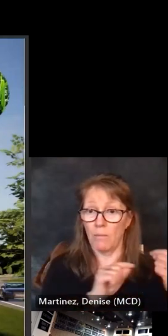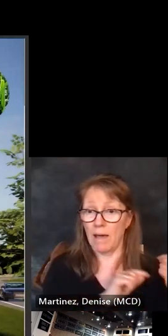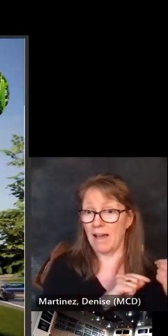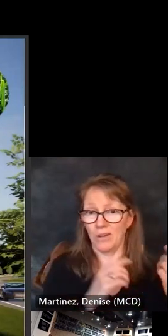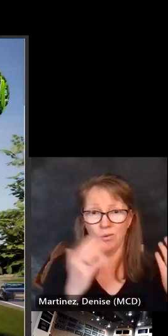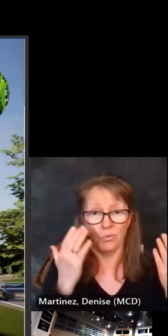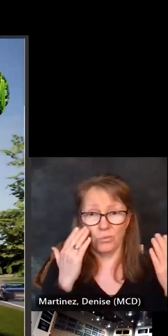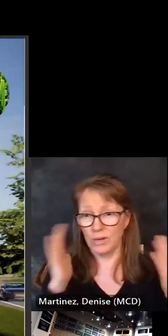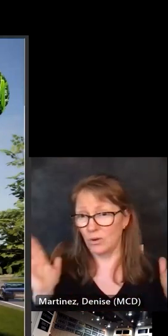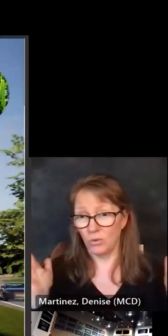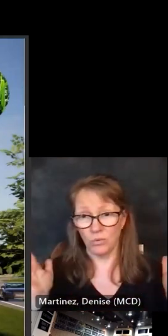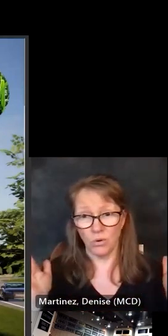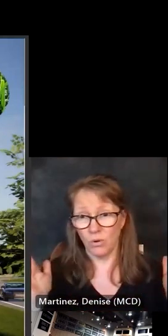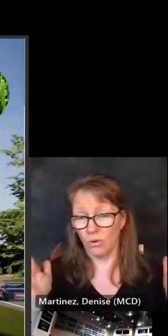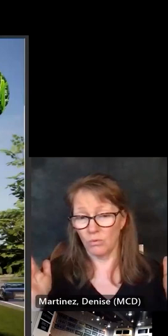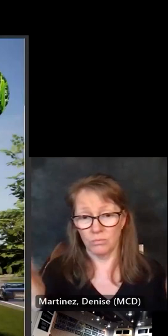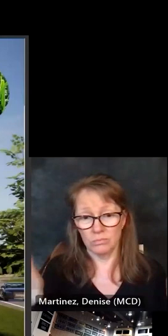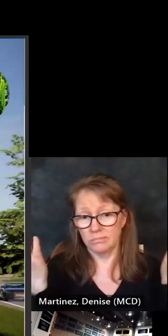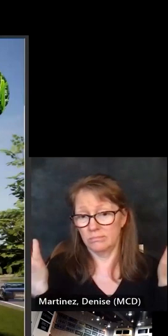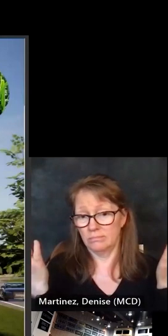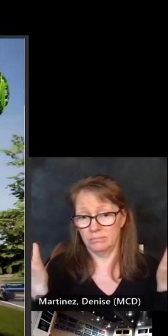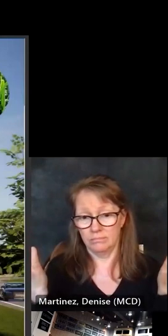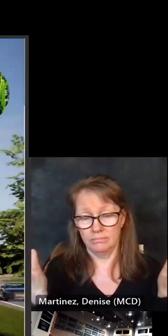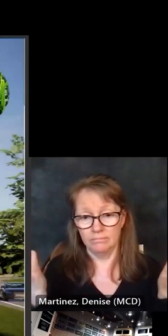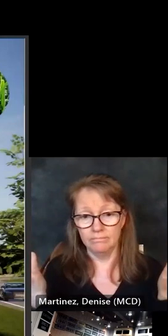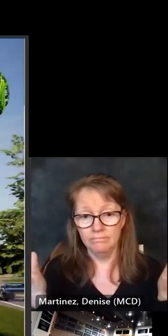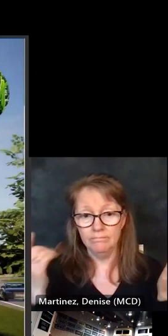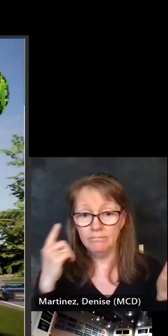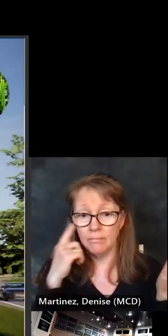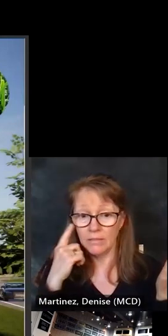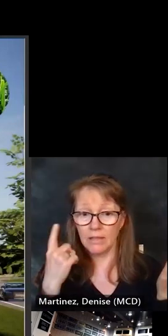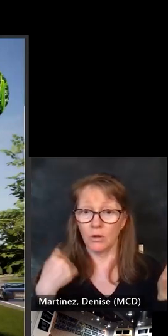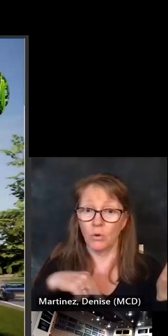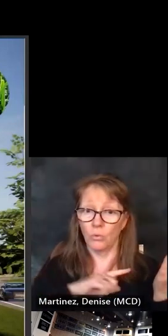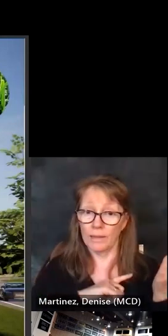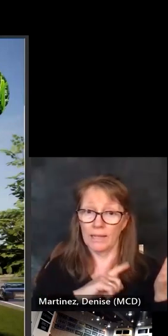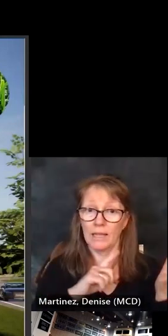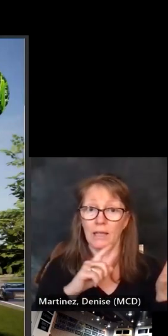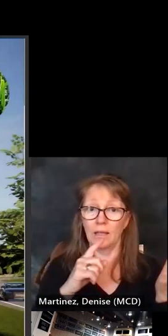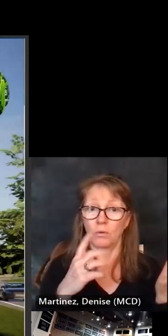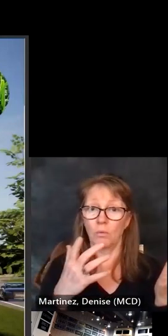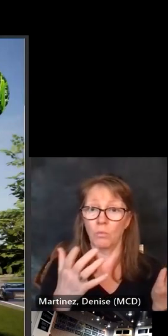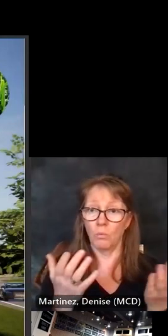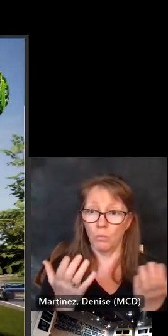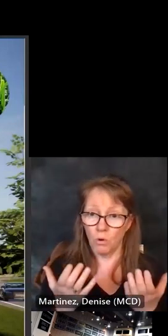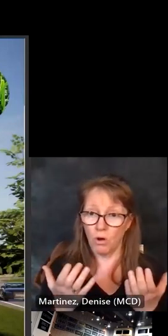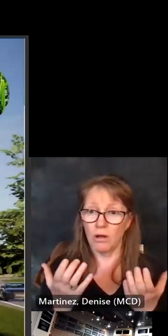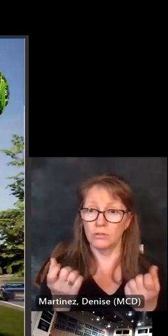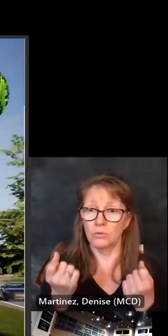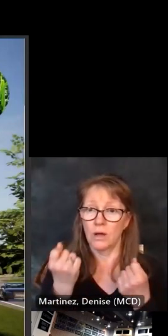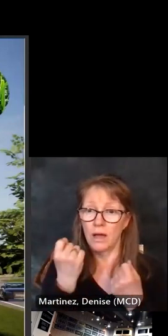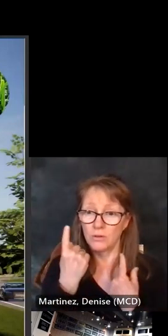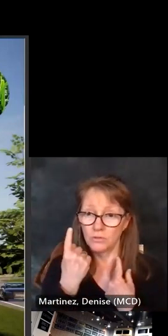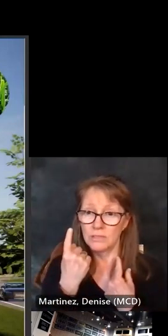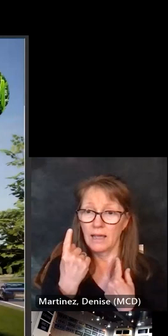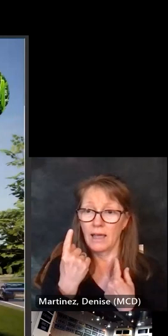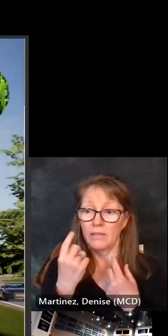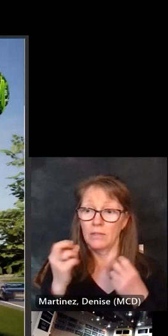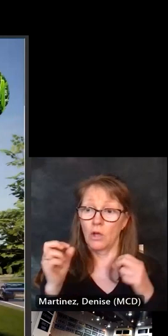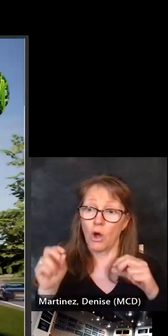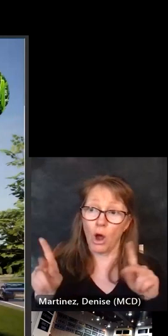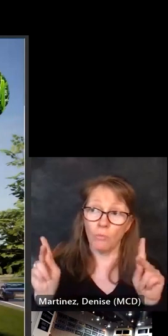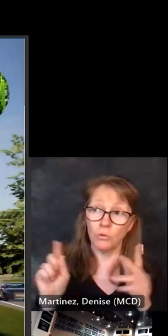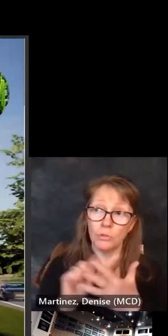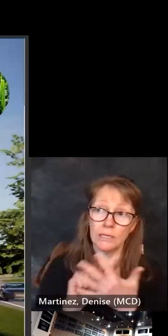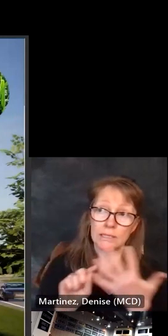timeline. And so I think that we just want to kind of understand with the opportunities that we have,